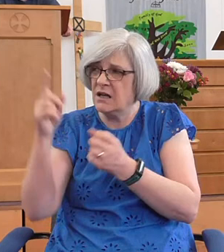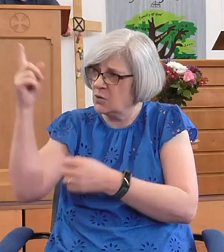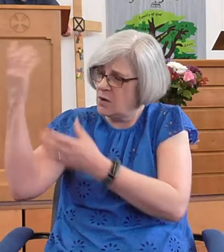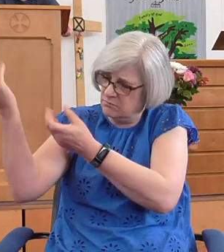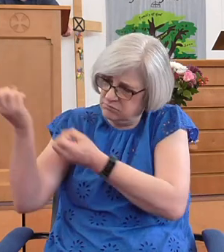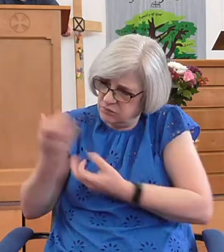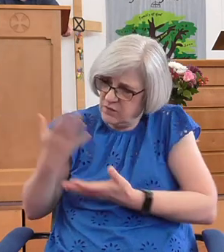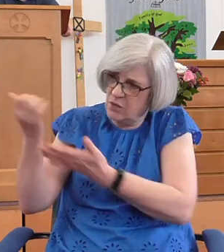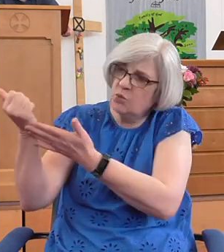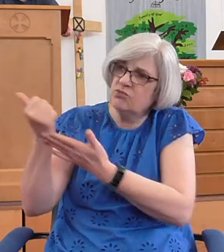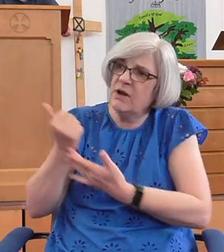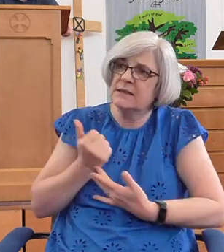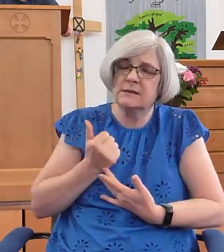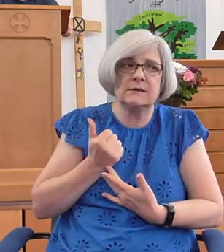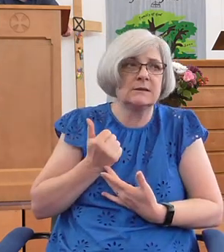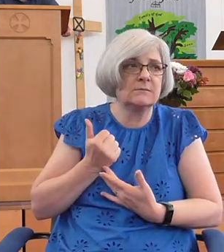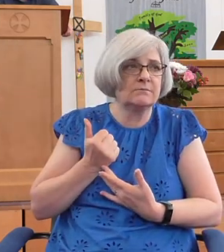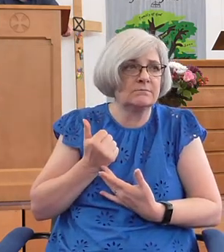his grace.